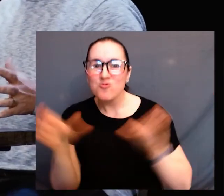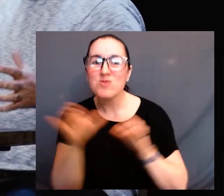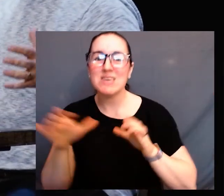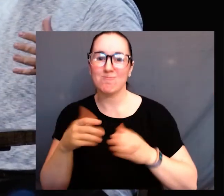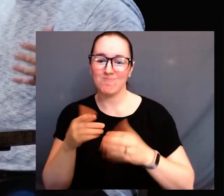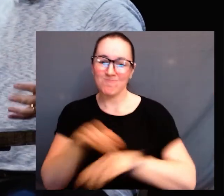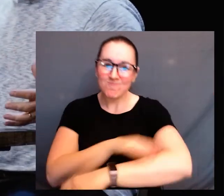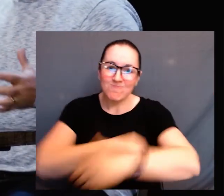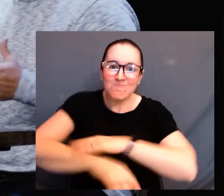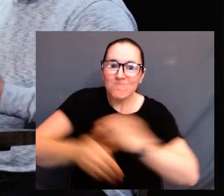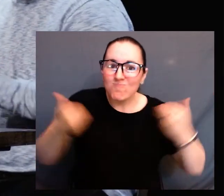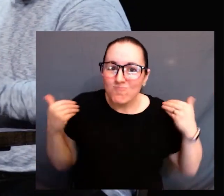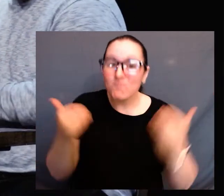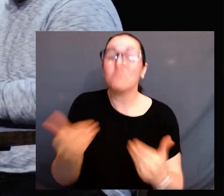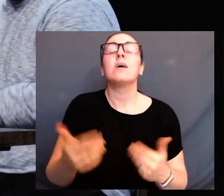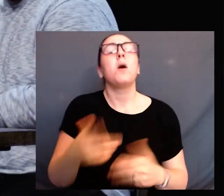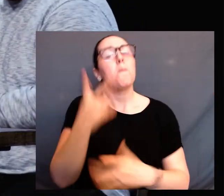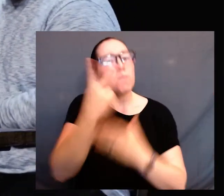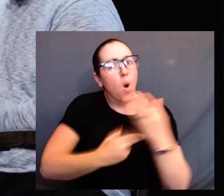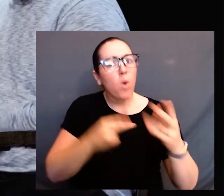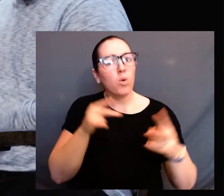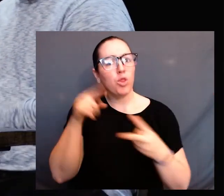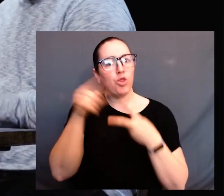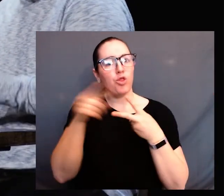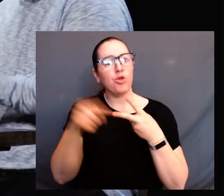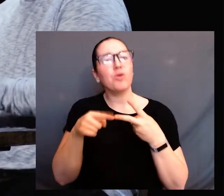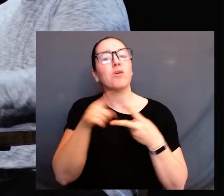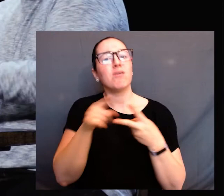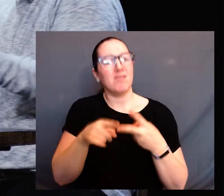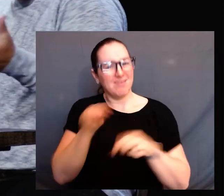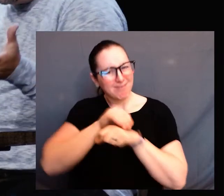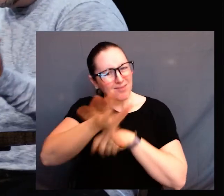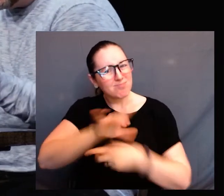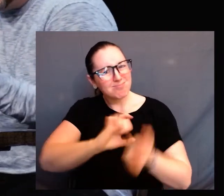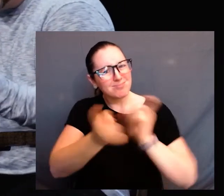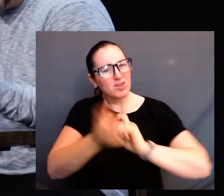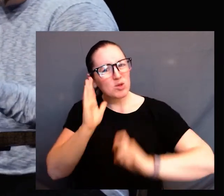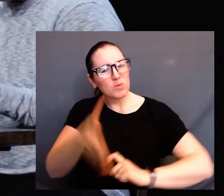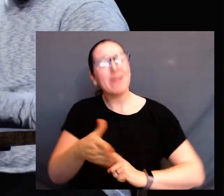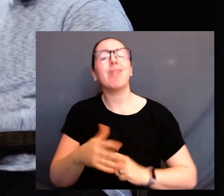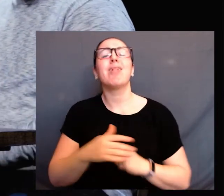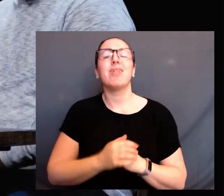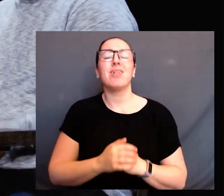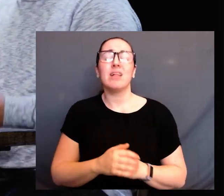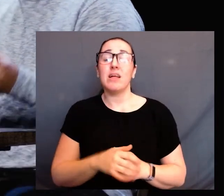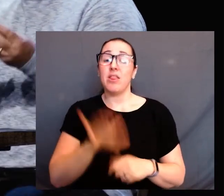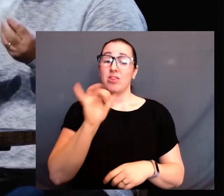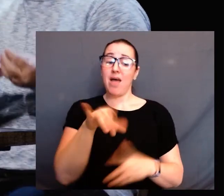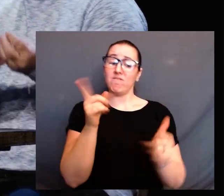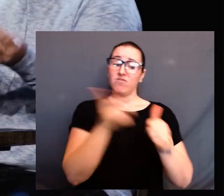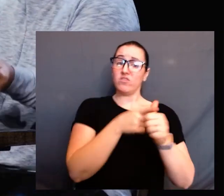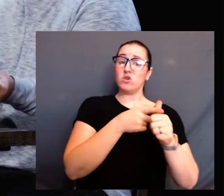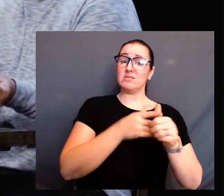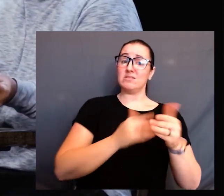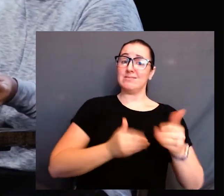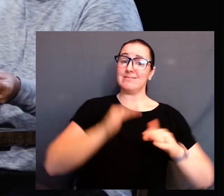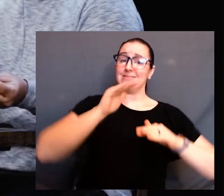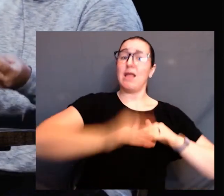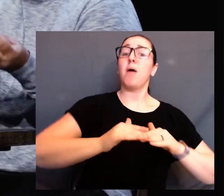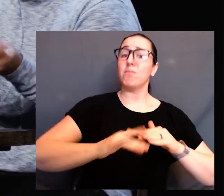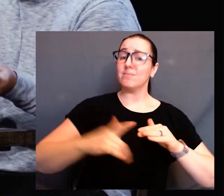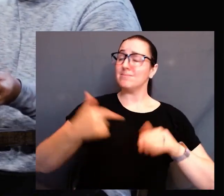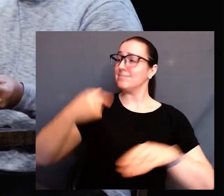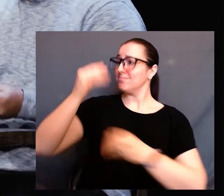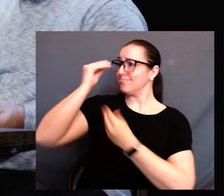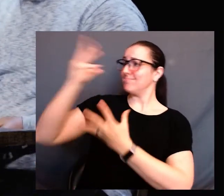we know that both of those make a difference in your life. They start to bridge the gaps in our lives between that initial step